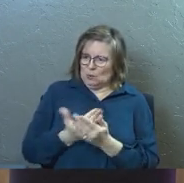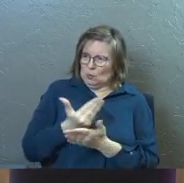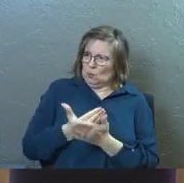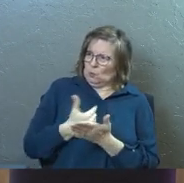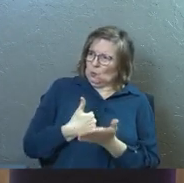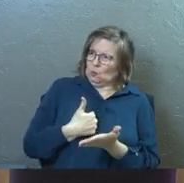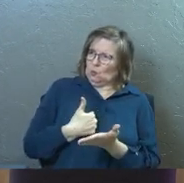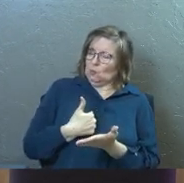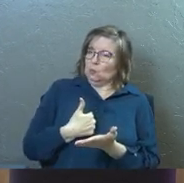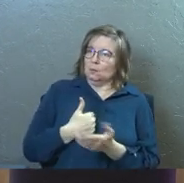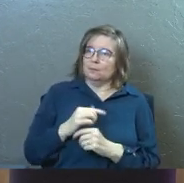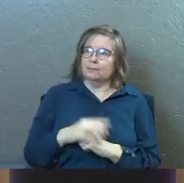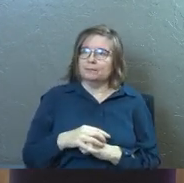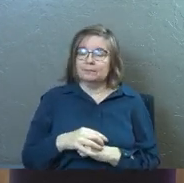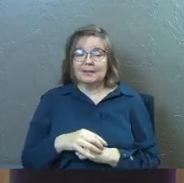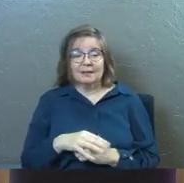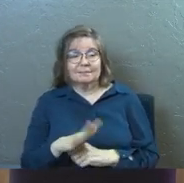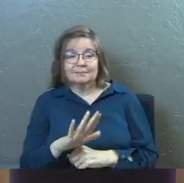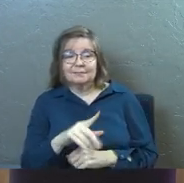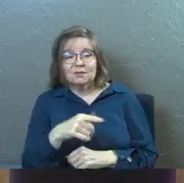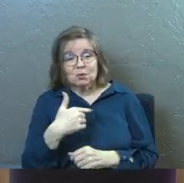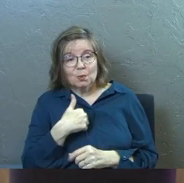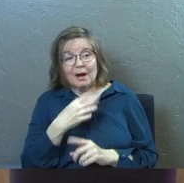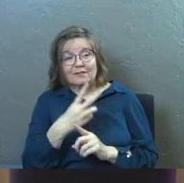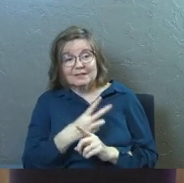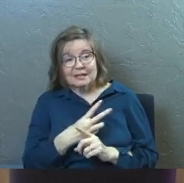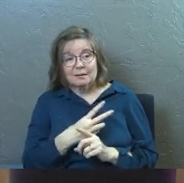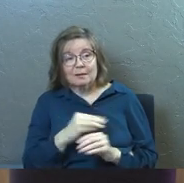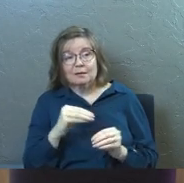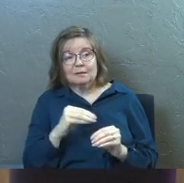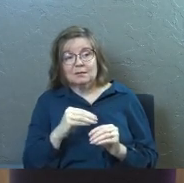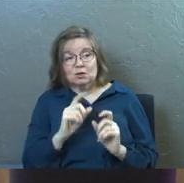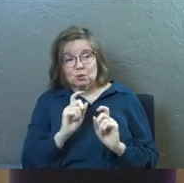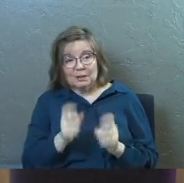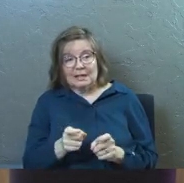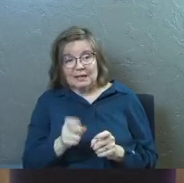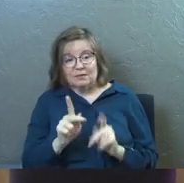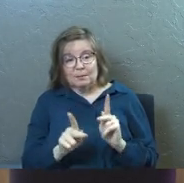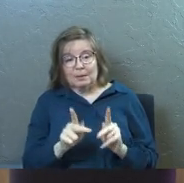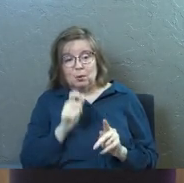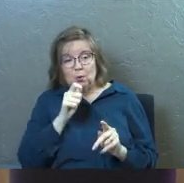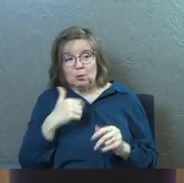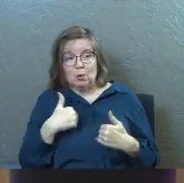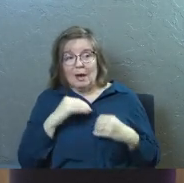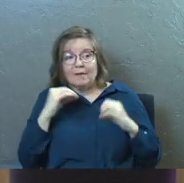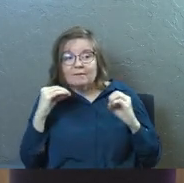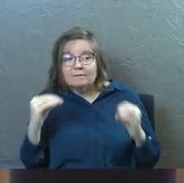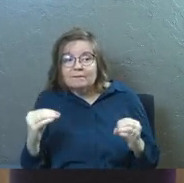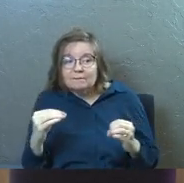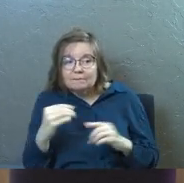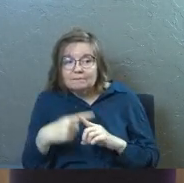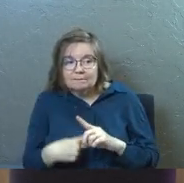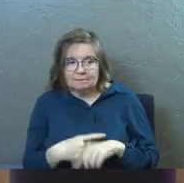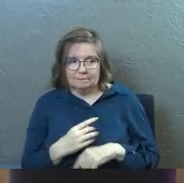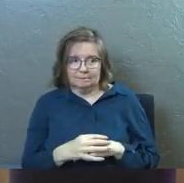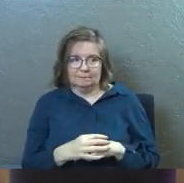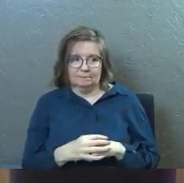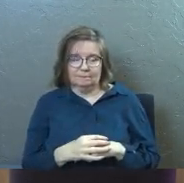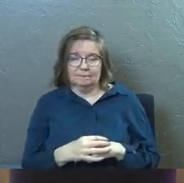6 months. And he's like, you got 6 months to give to people who haven't.